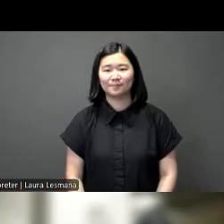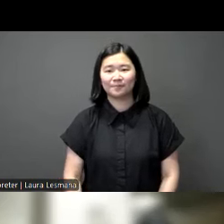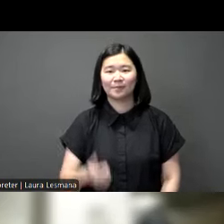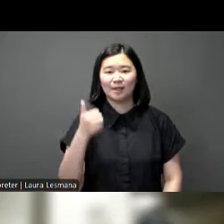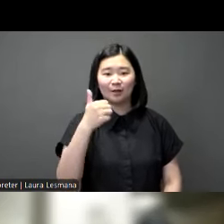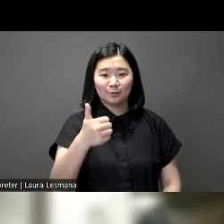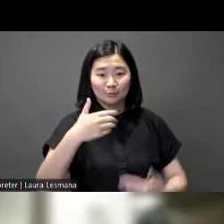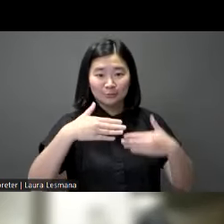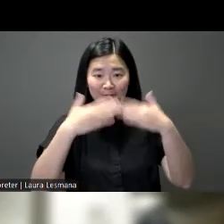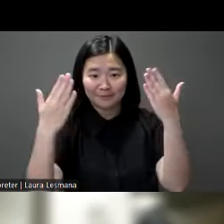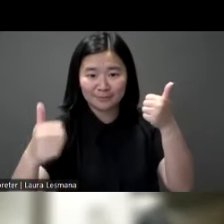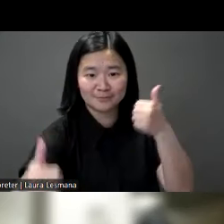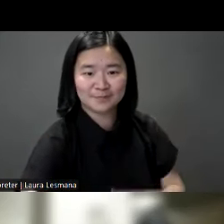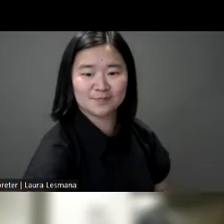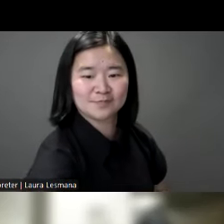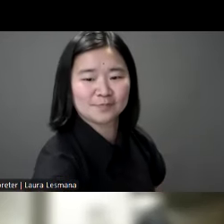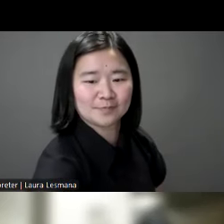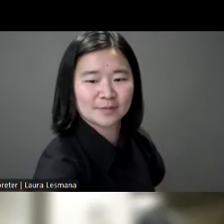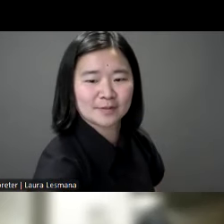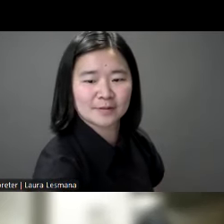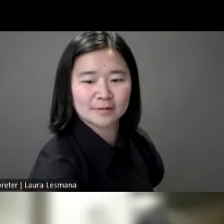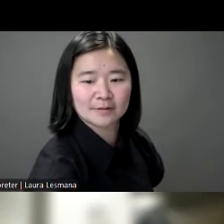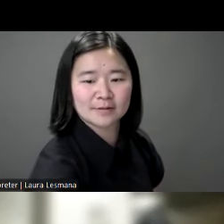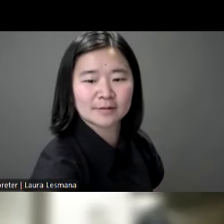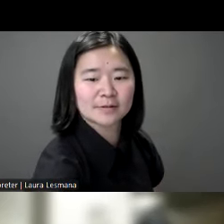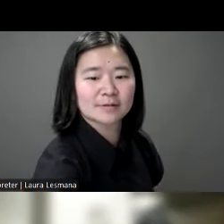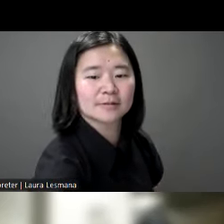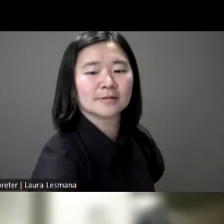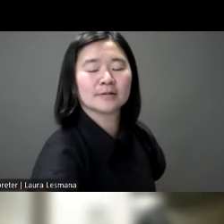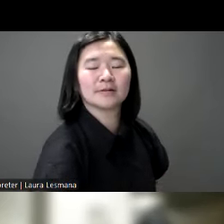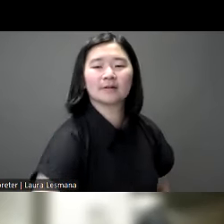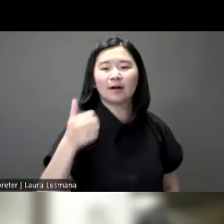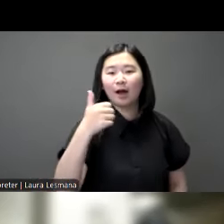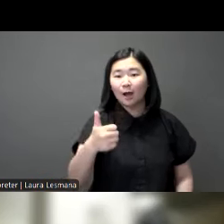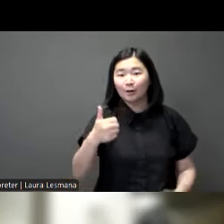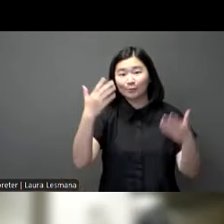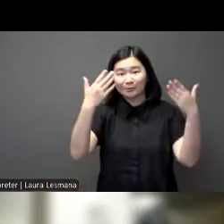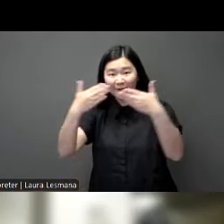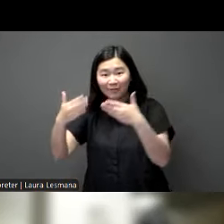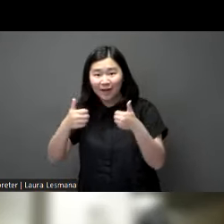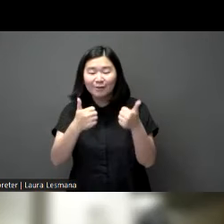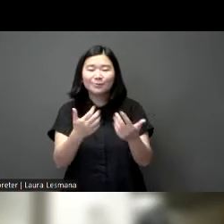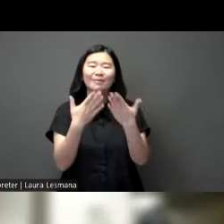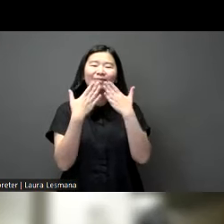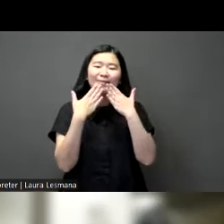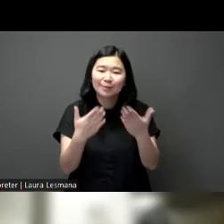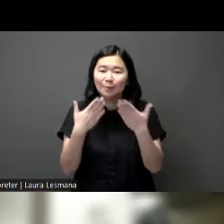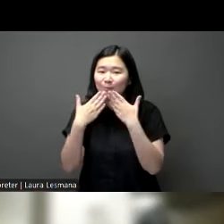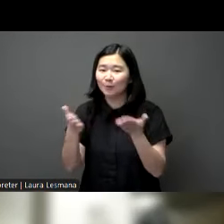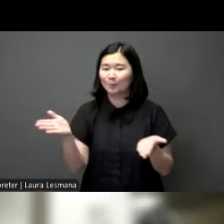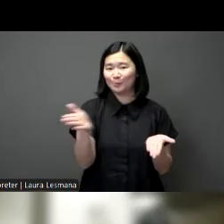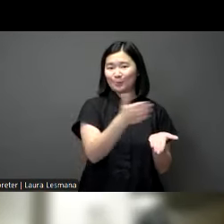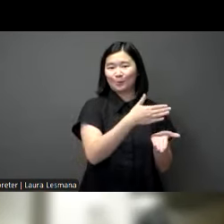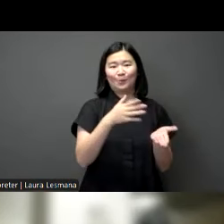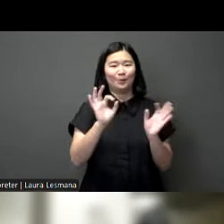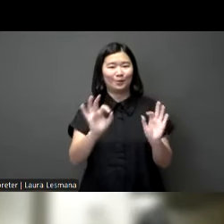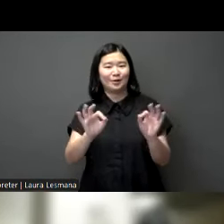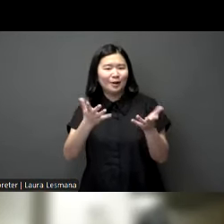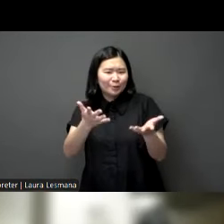everyone, and thank you very much for organizing this very, very important webinar. Ahí se está compartiendo la pantalla.